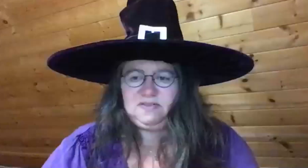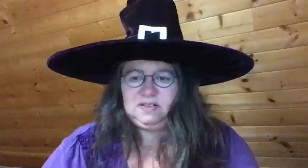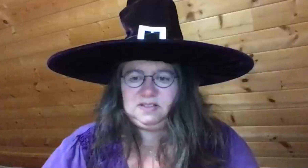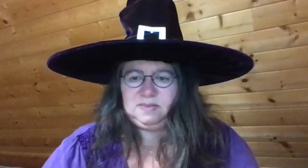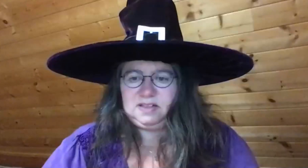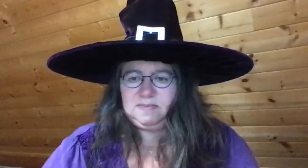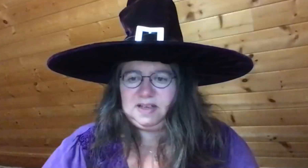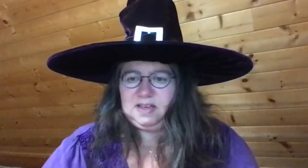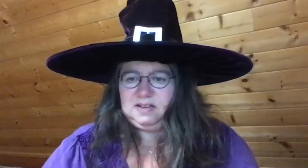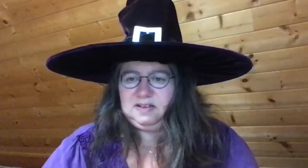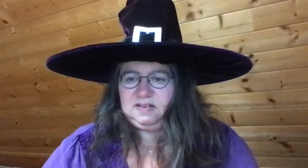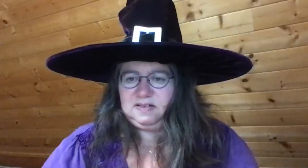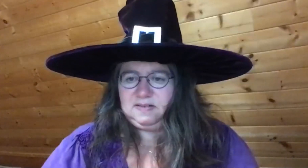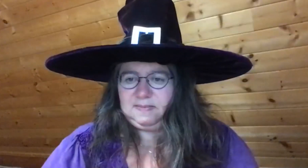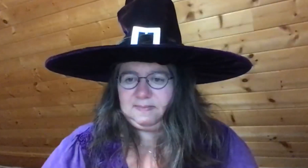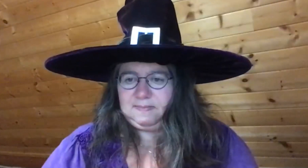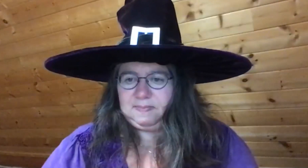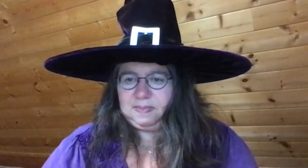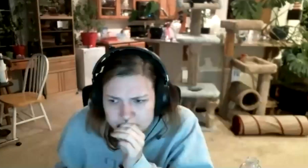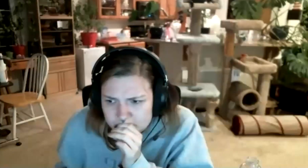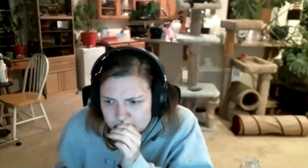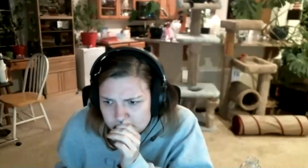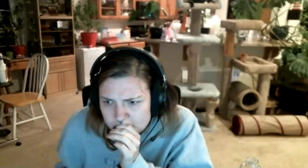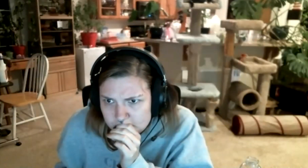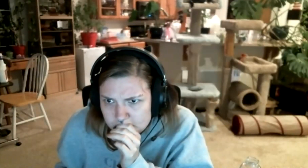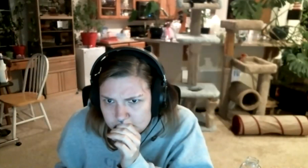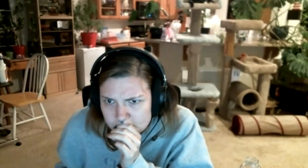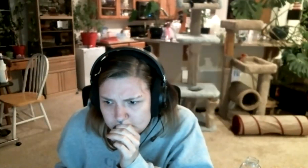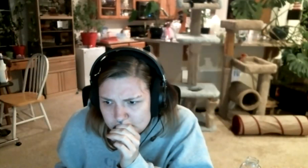Unplug your headphones and plug them back in.